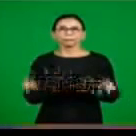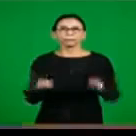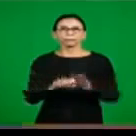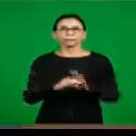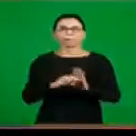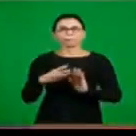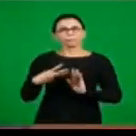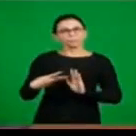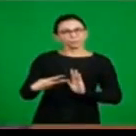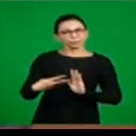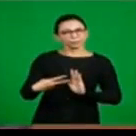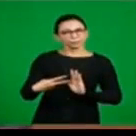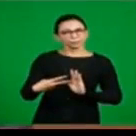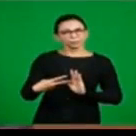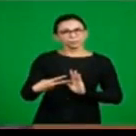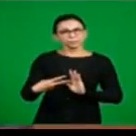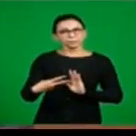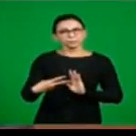Revelation 3.